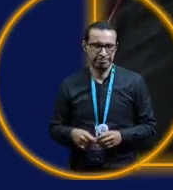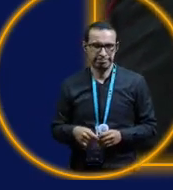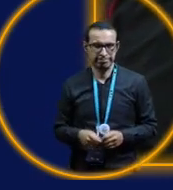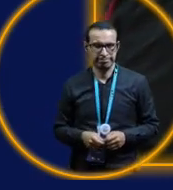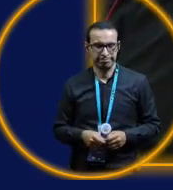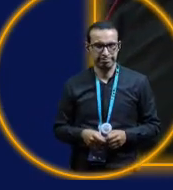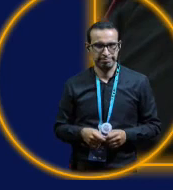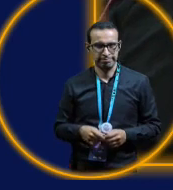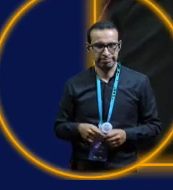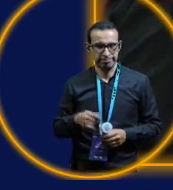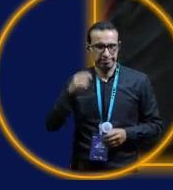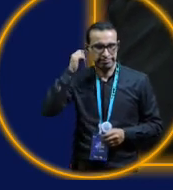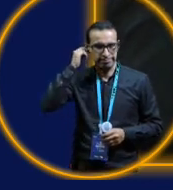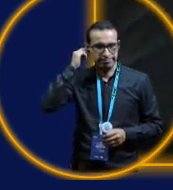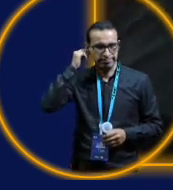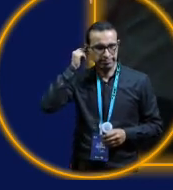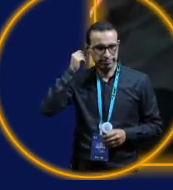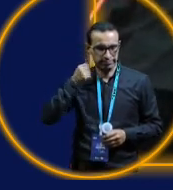Listen